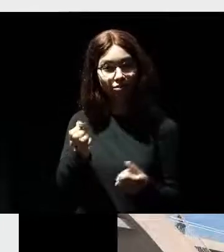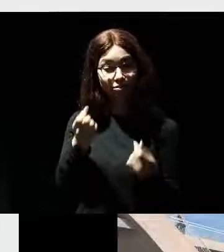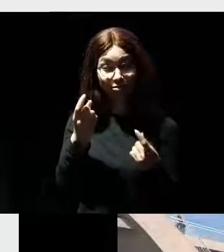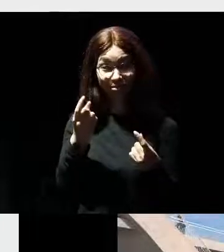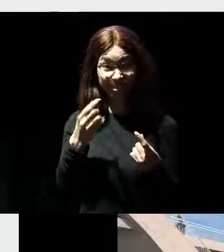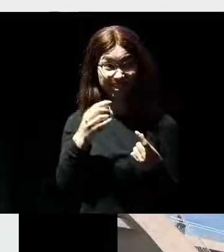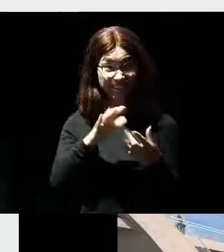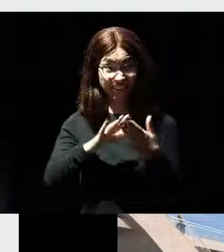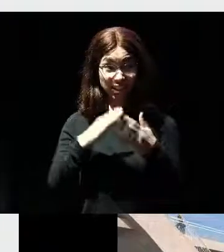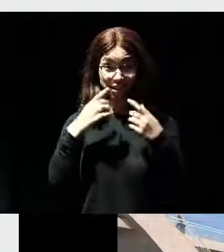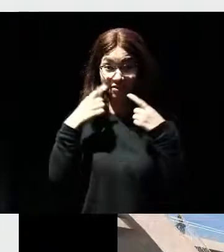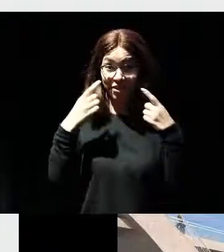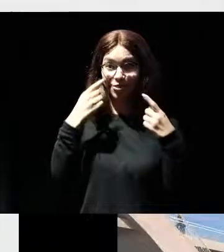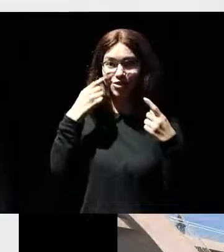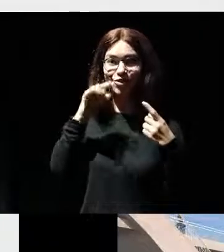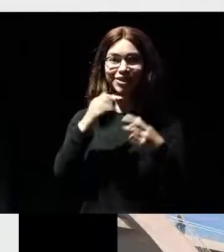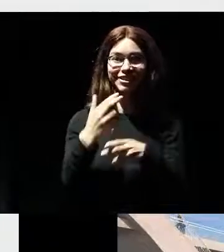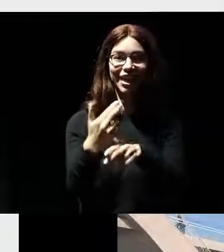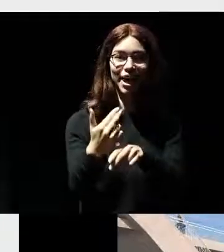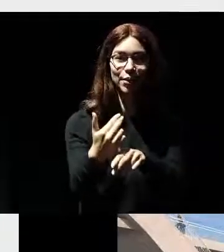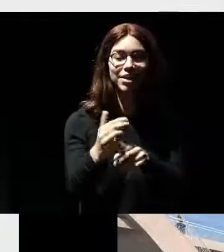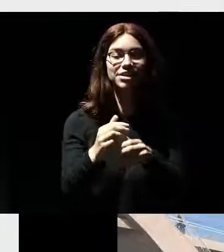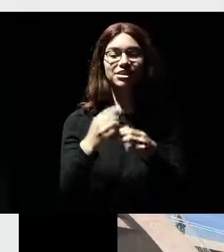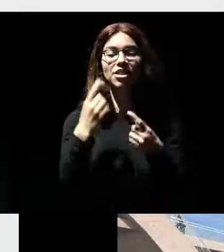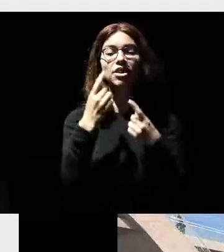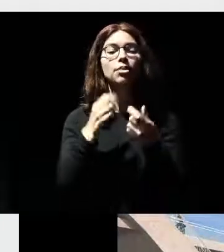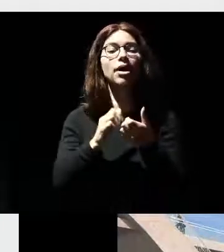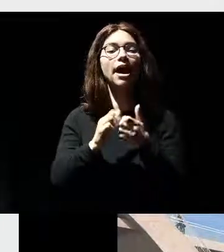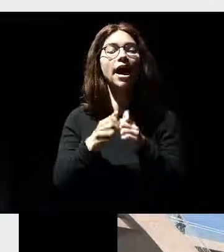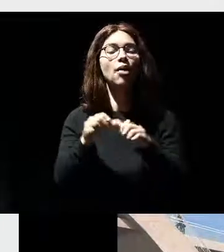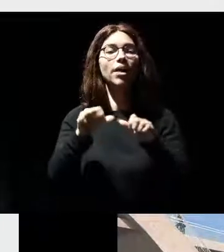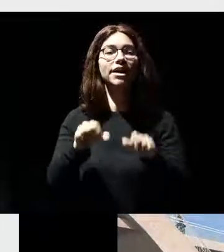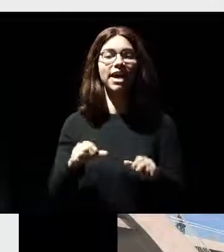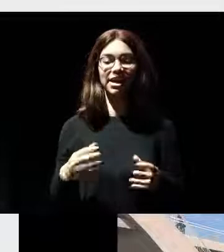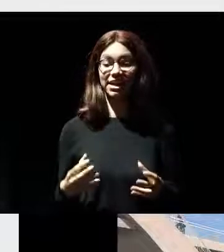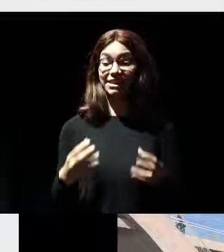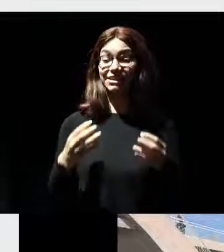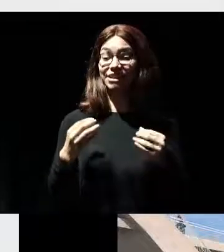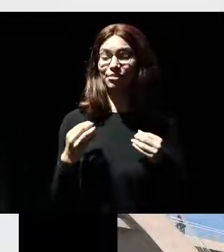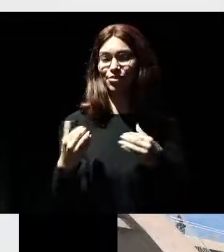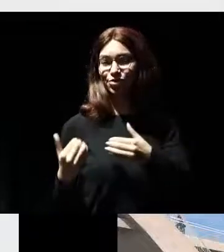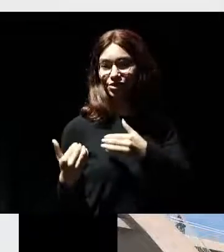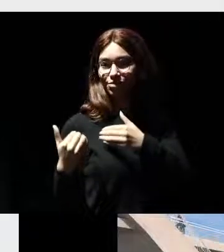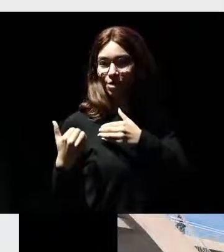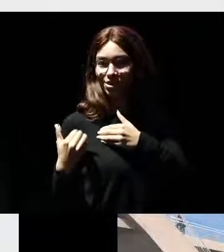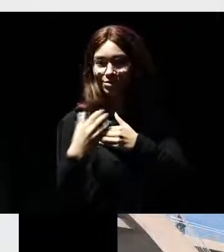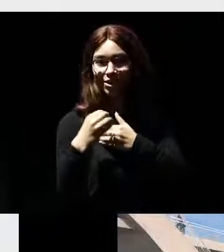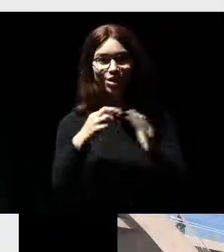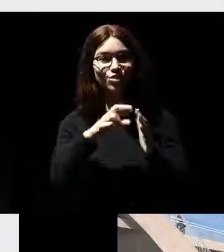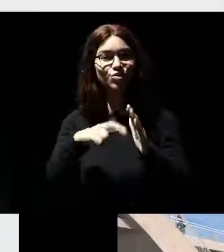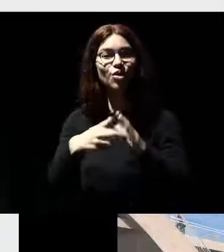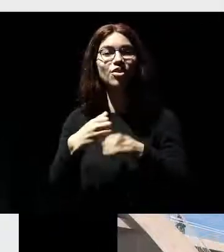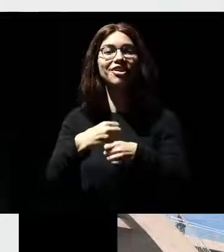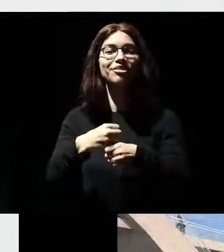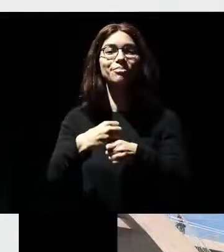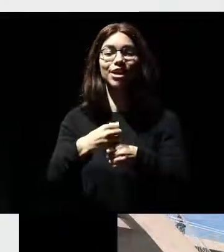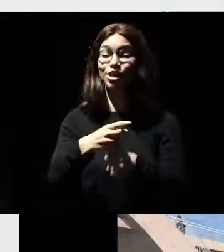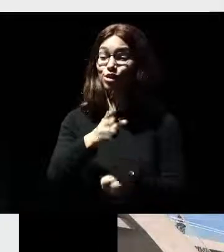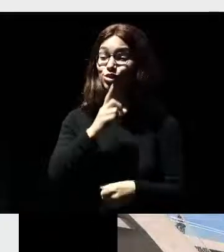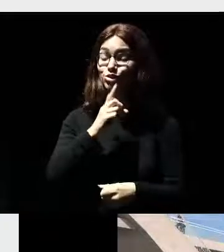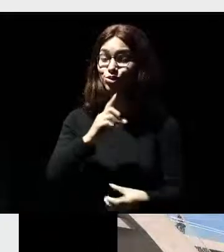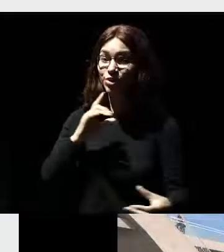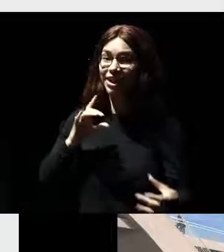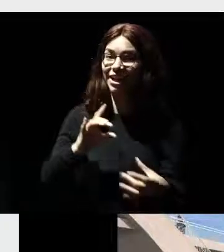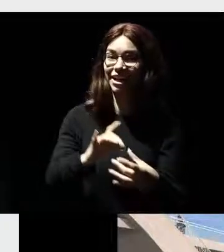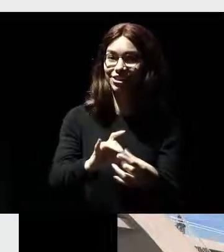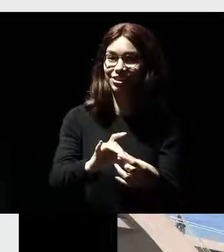highways, by thinking about how it can take on the responsibility and the role of creating true